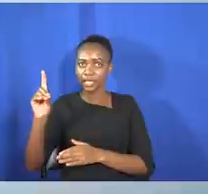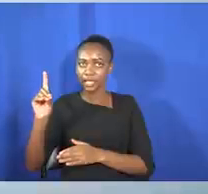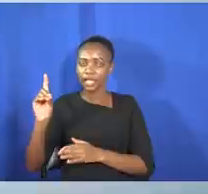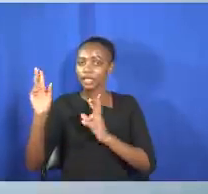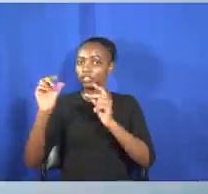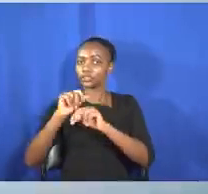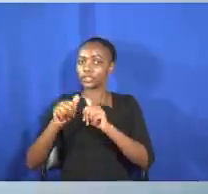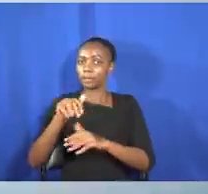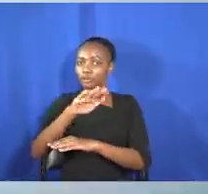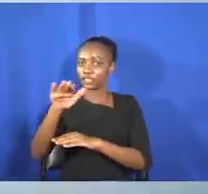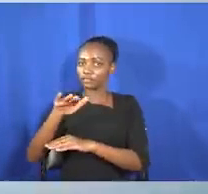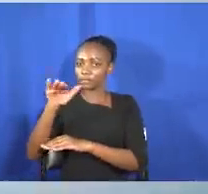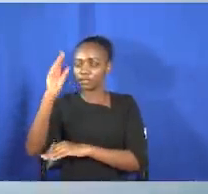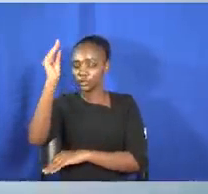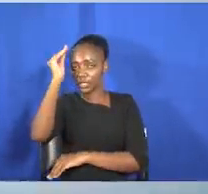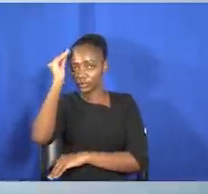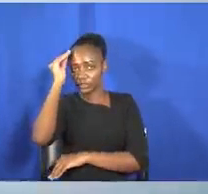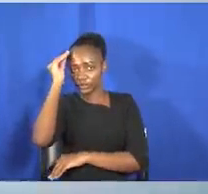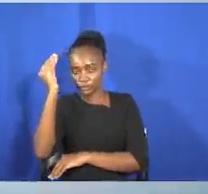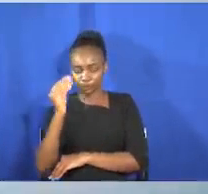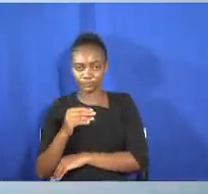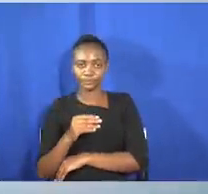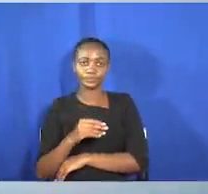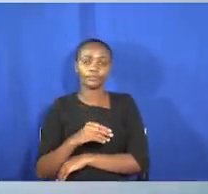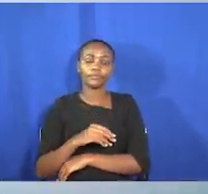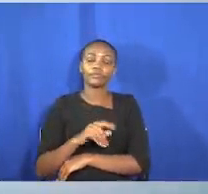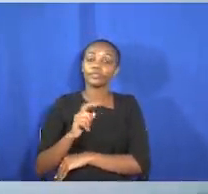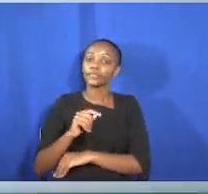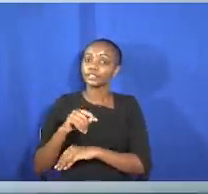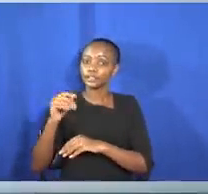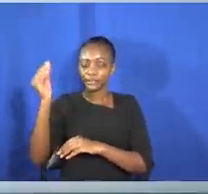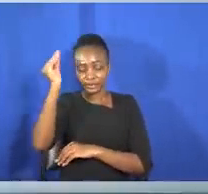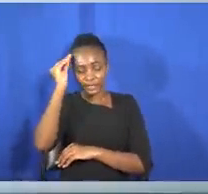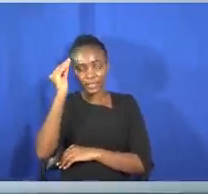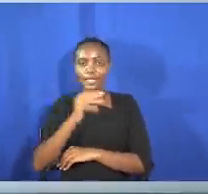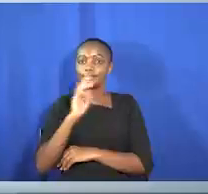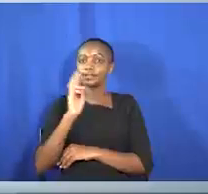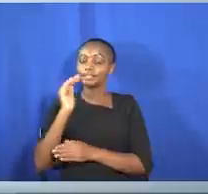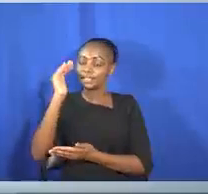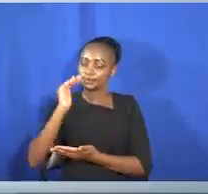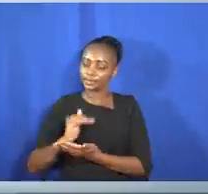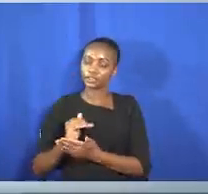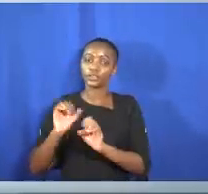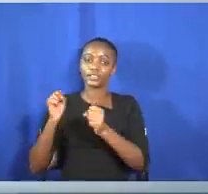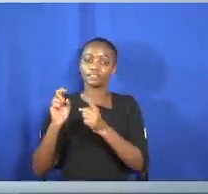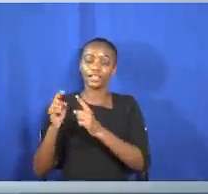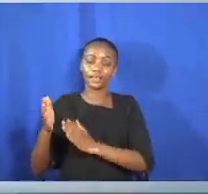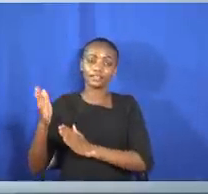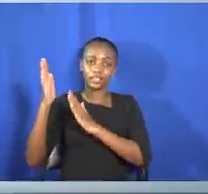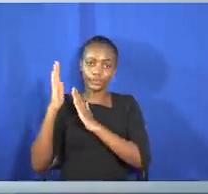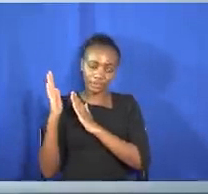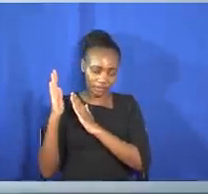sustainable development, the issues of environmental education, disaster risk reduction, safety and